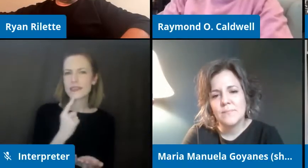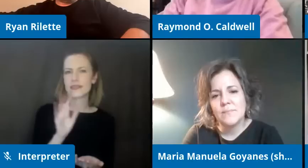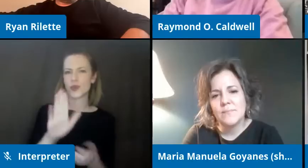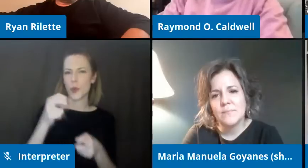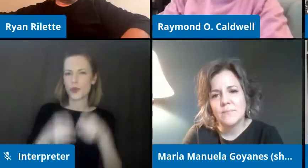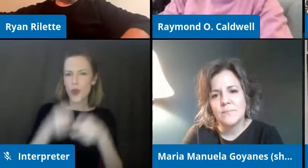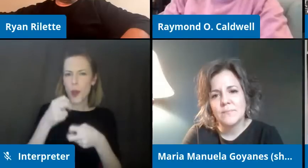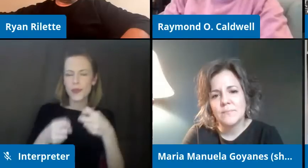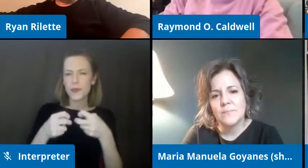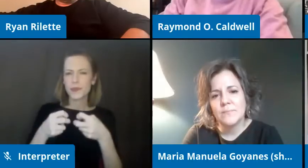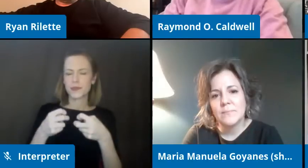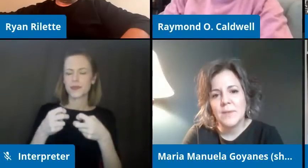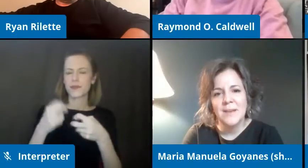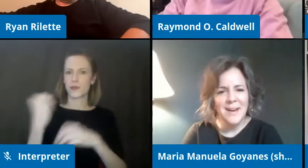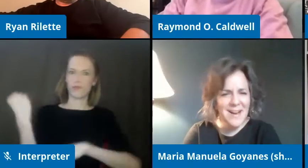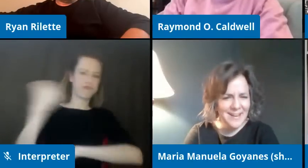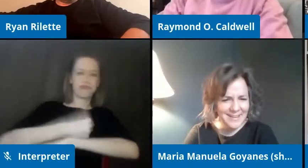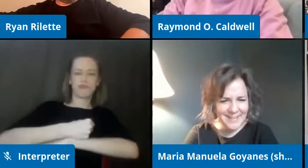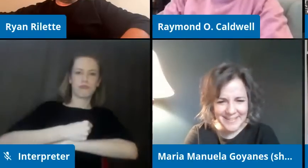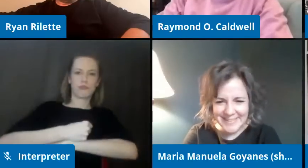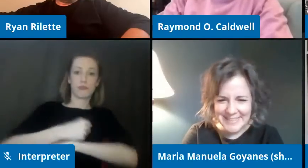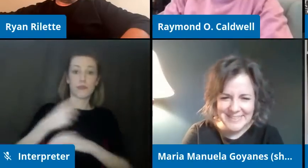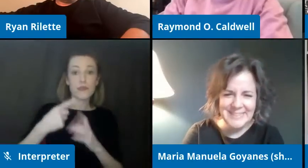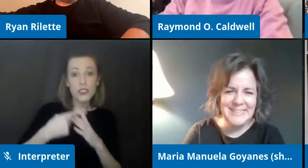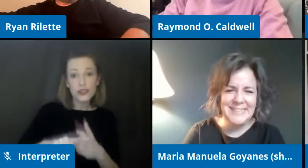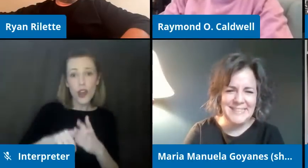we start maybe with Maria?